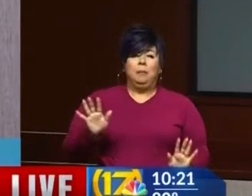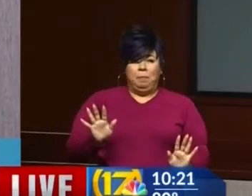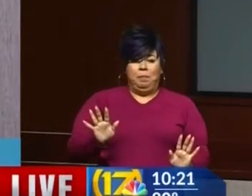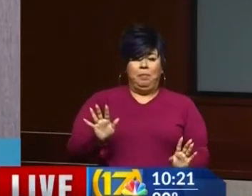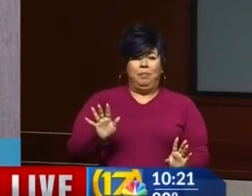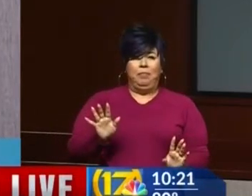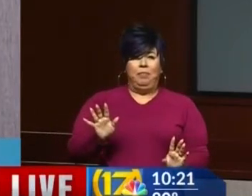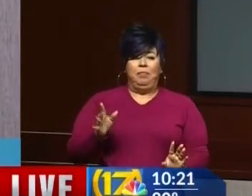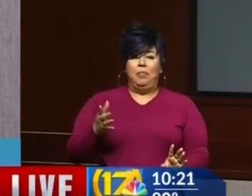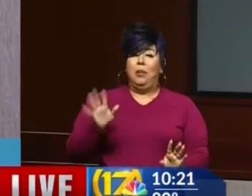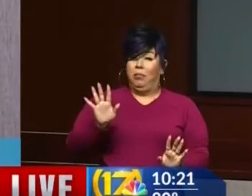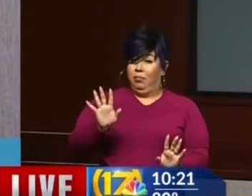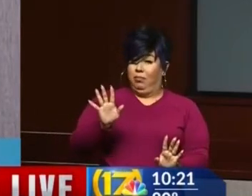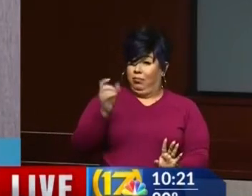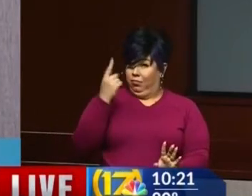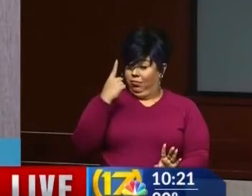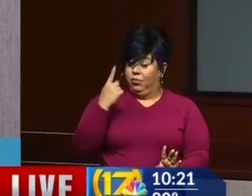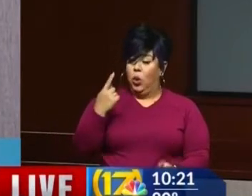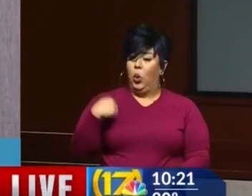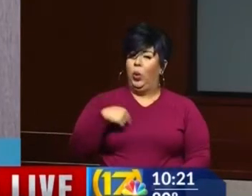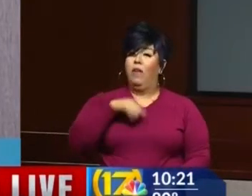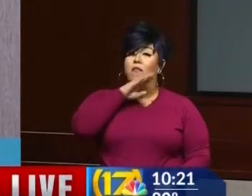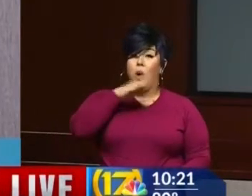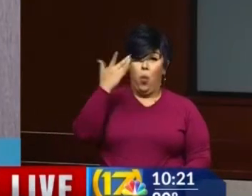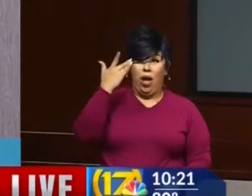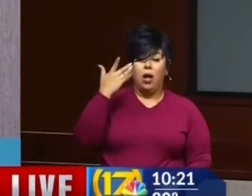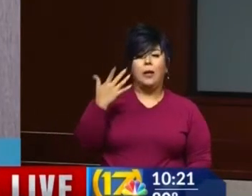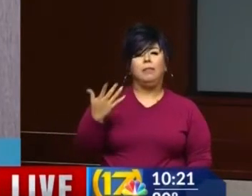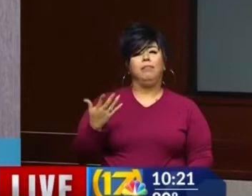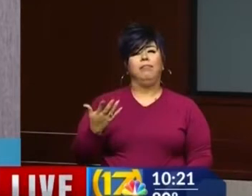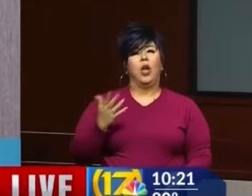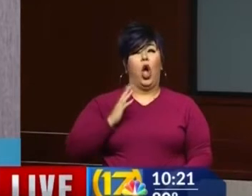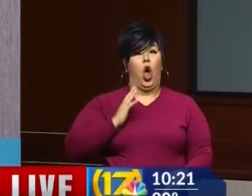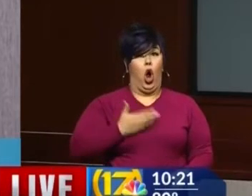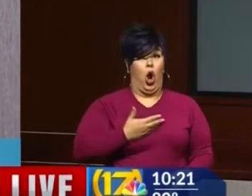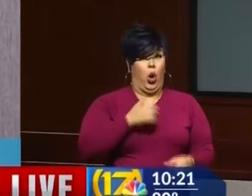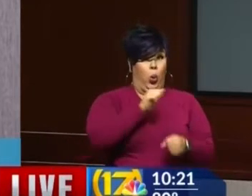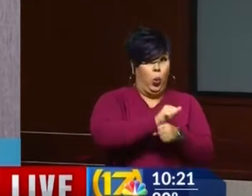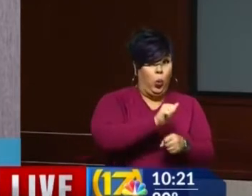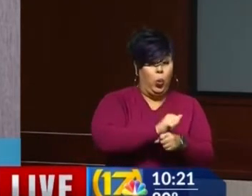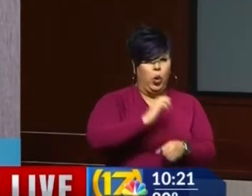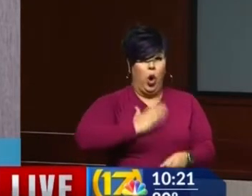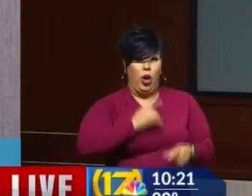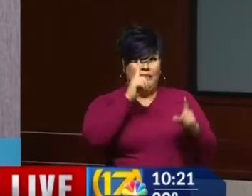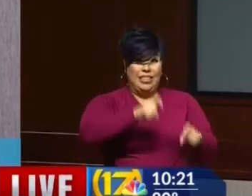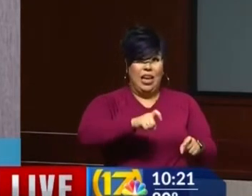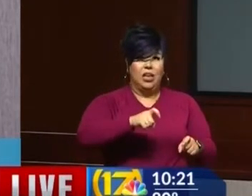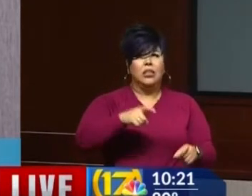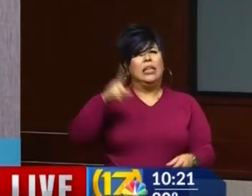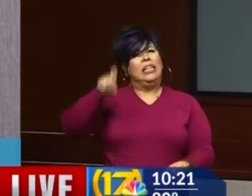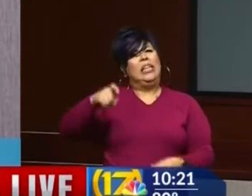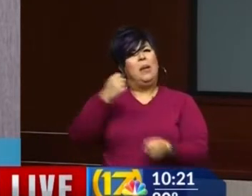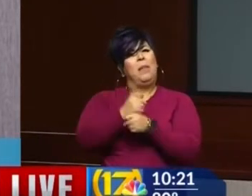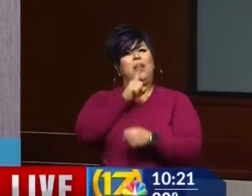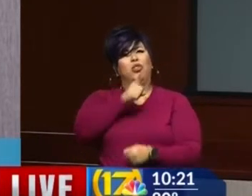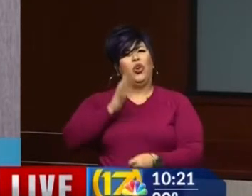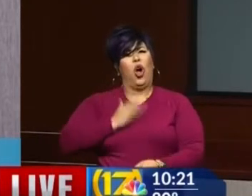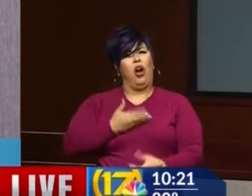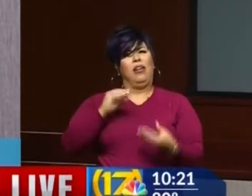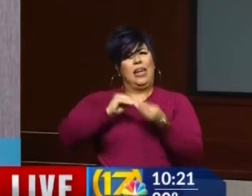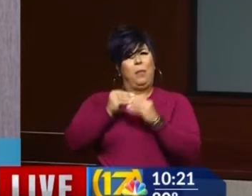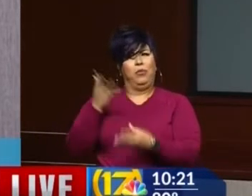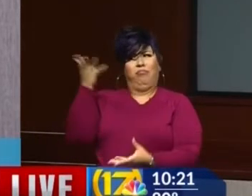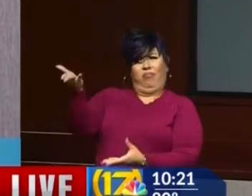fact that the state is accurately reflecting our community's hard work on testing. We do not have